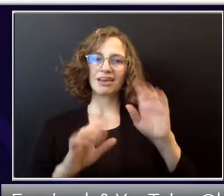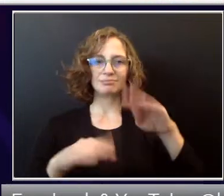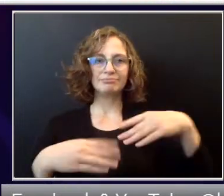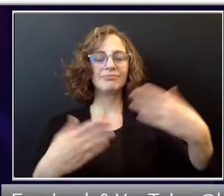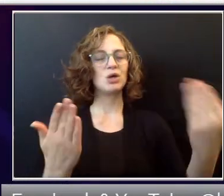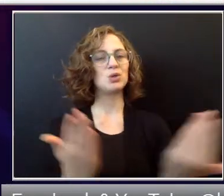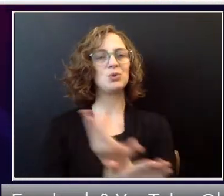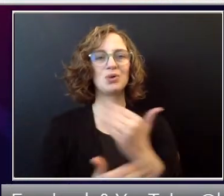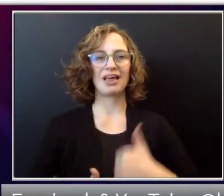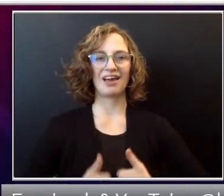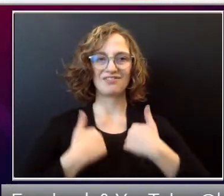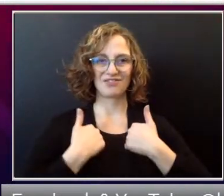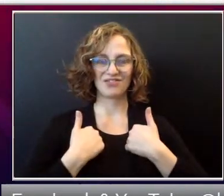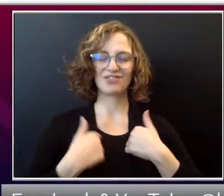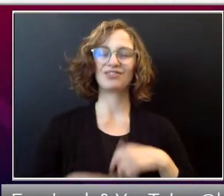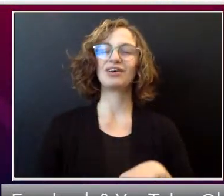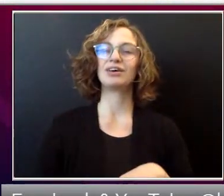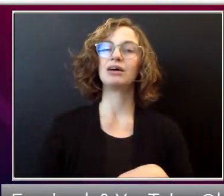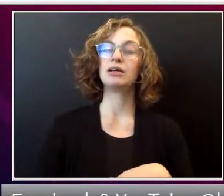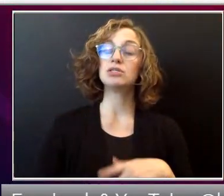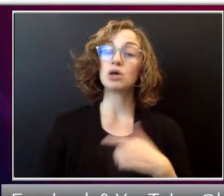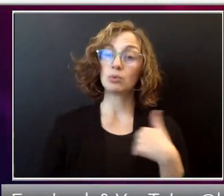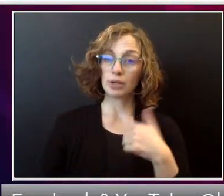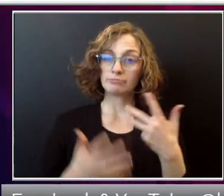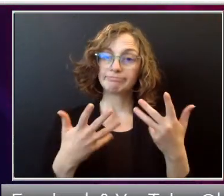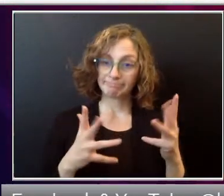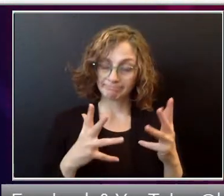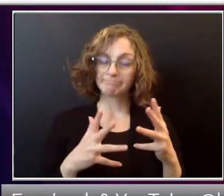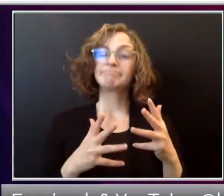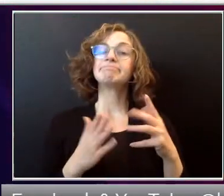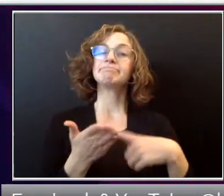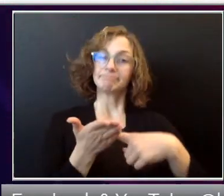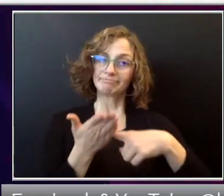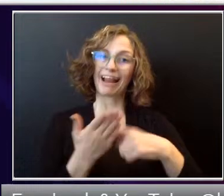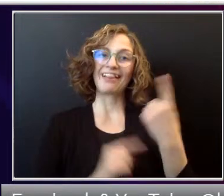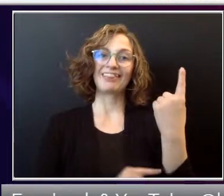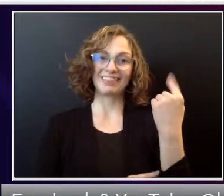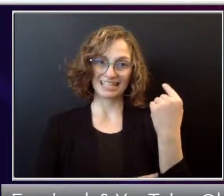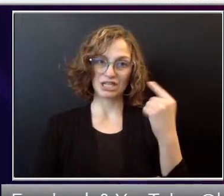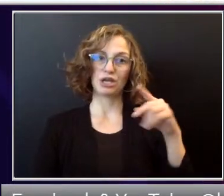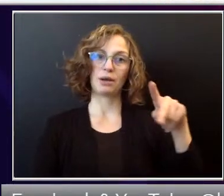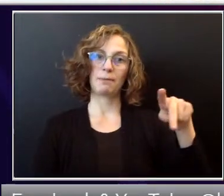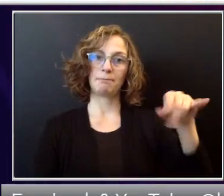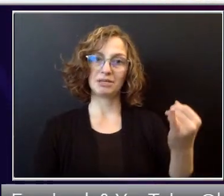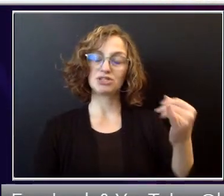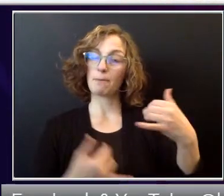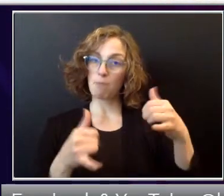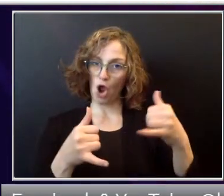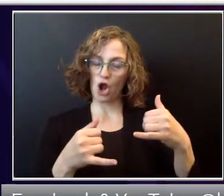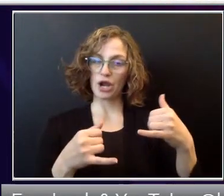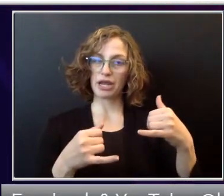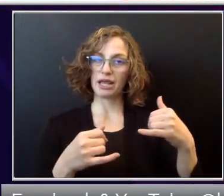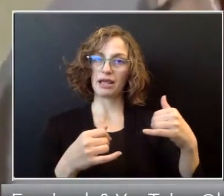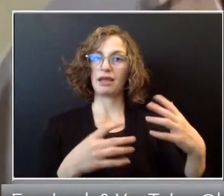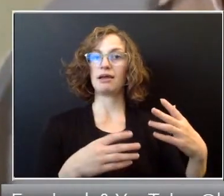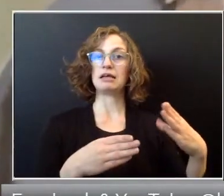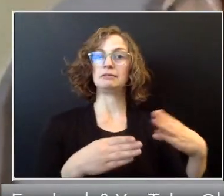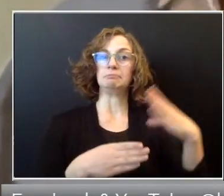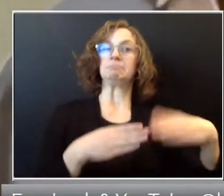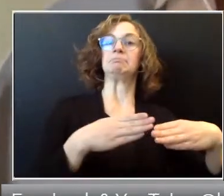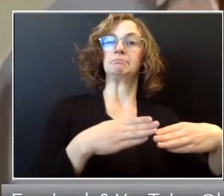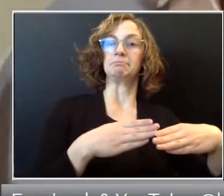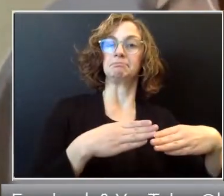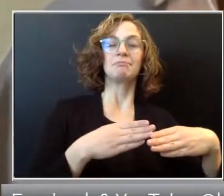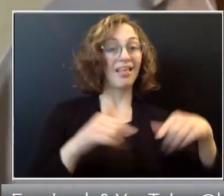year's pajama party being cut short. This year, are you bringing the pajama party back? We hope to,